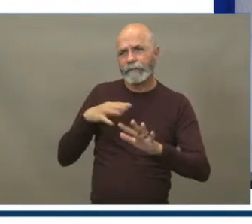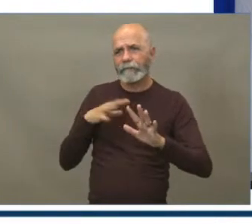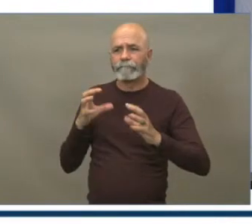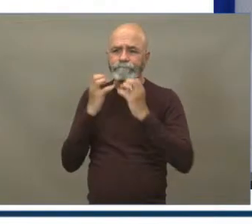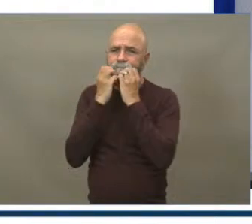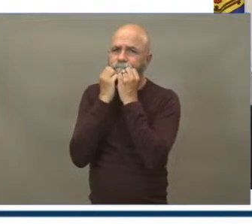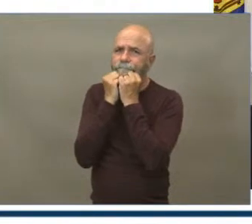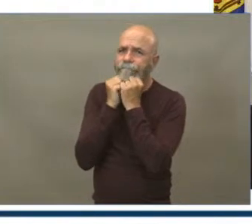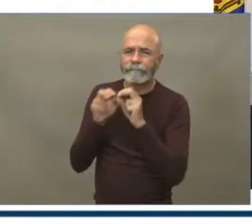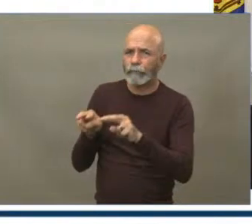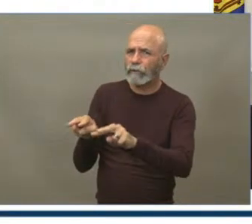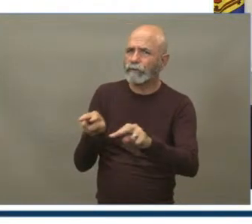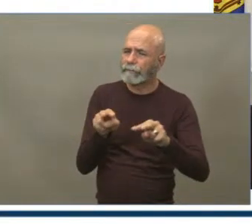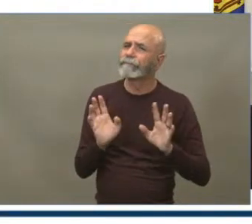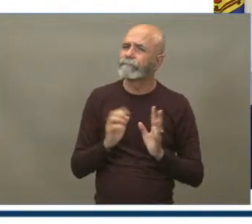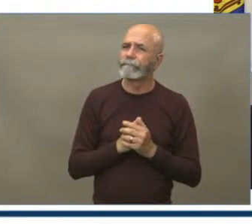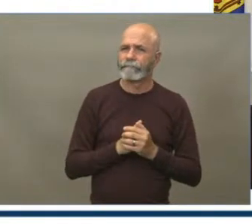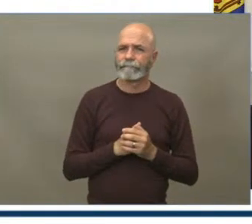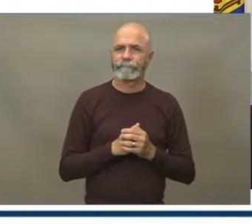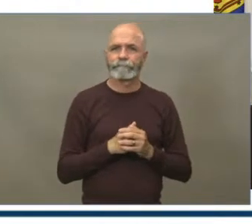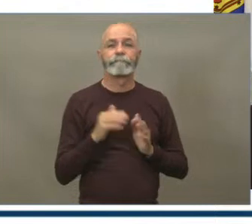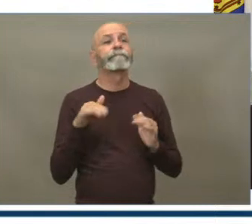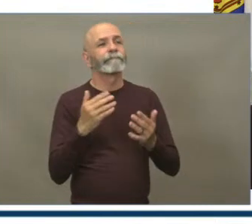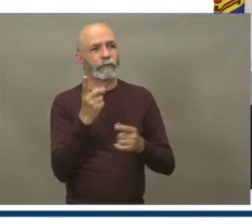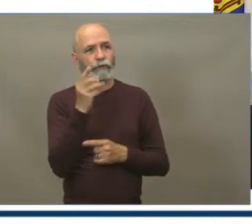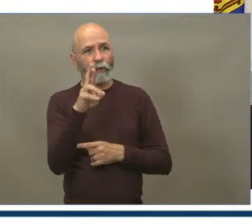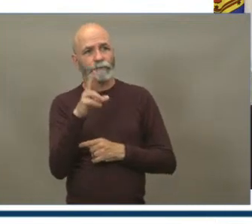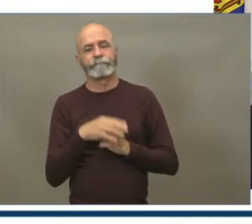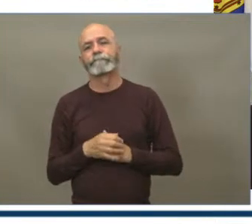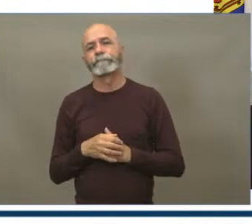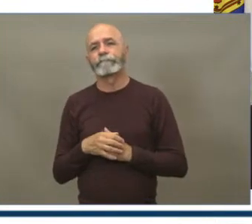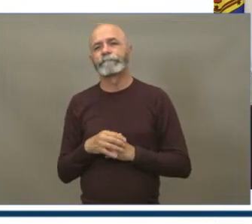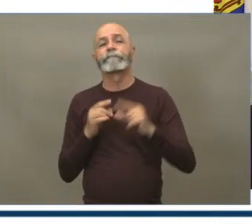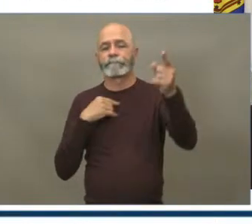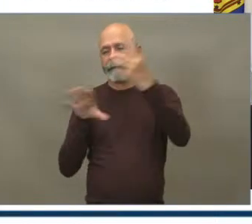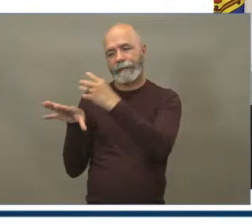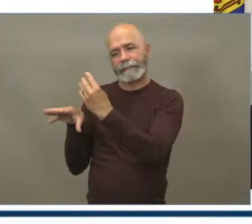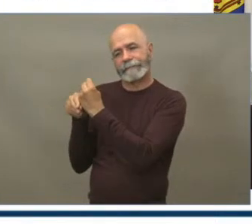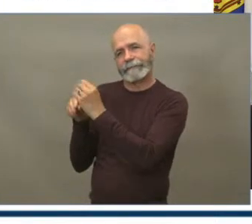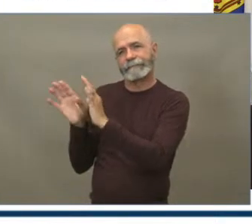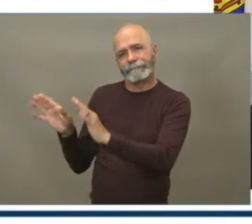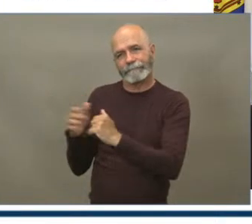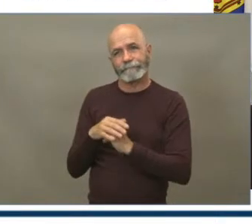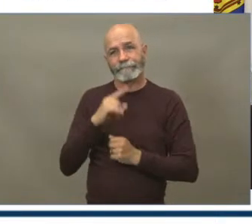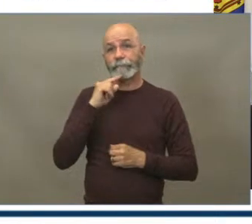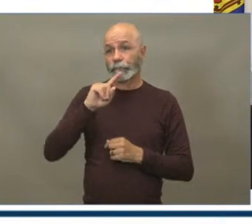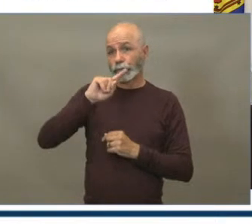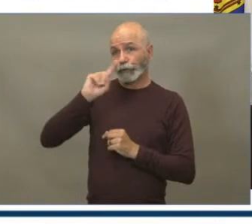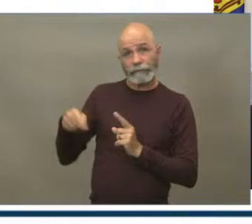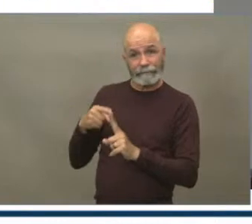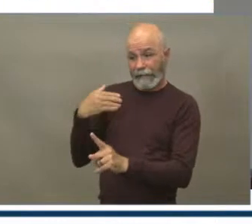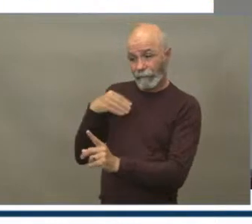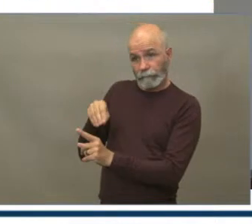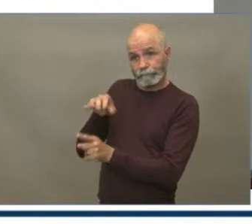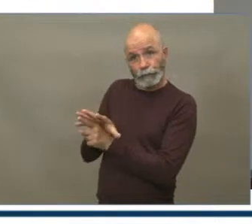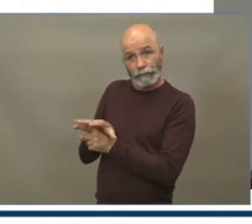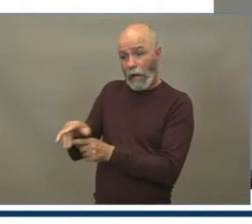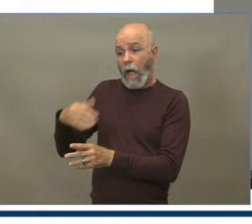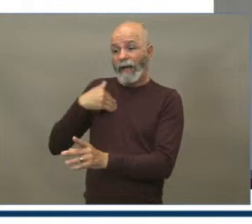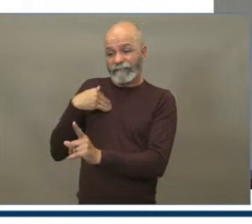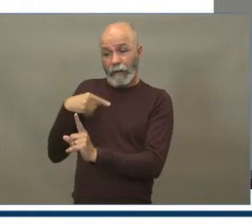do. Yeah, I'll add to that. So, people are notified when there's as the Premier said, when there's a case in a child care